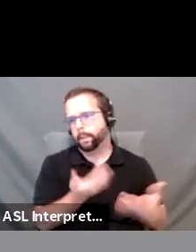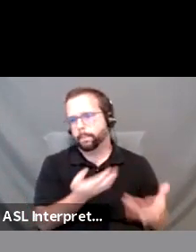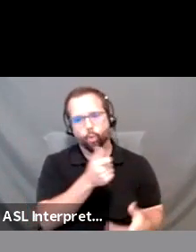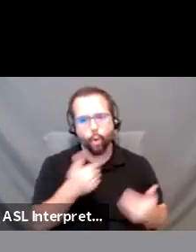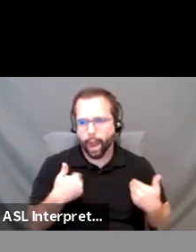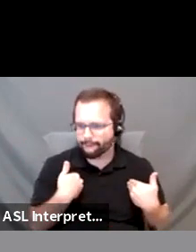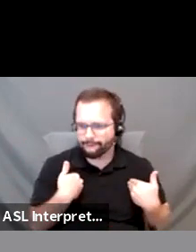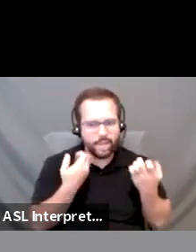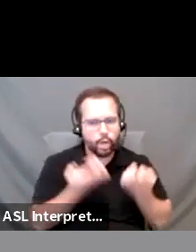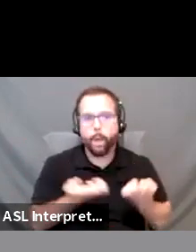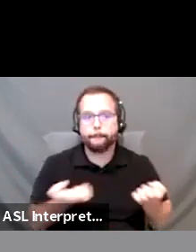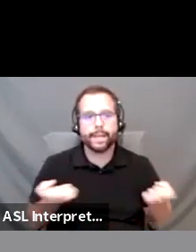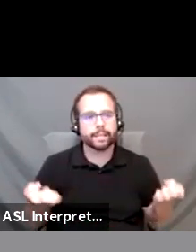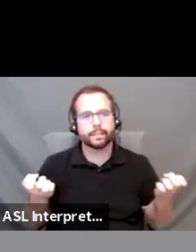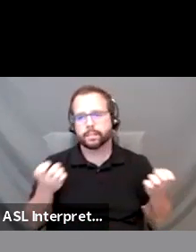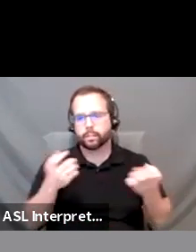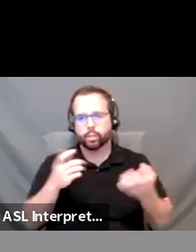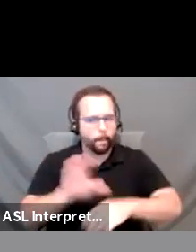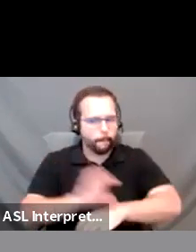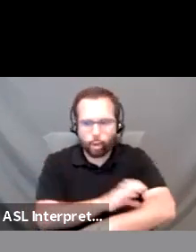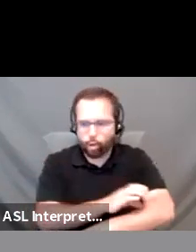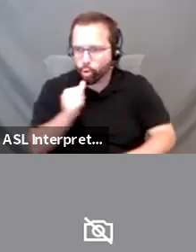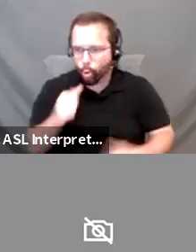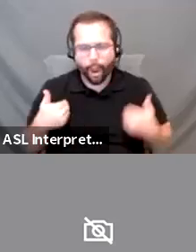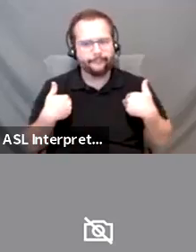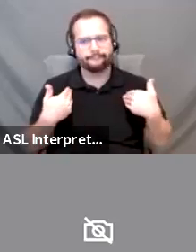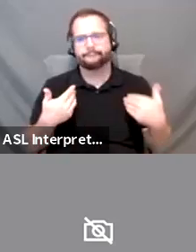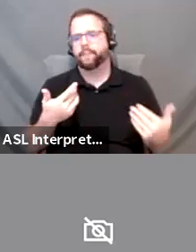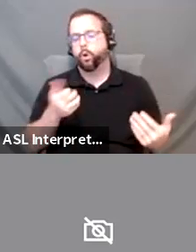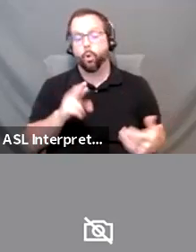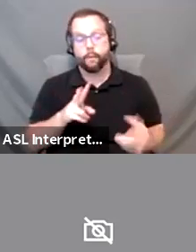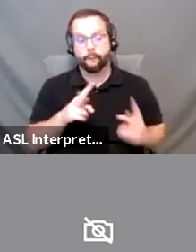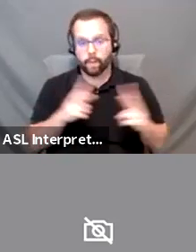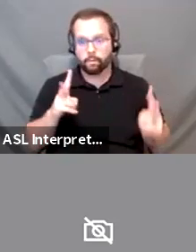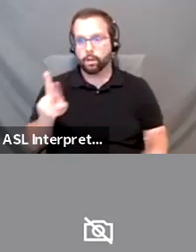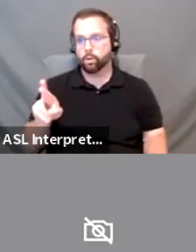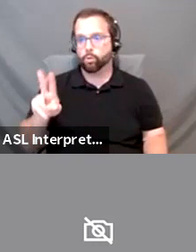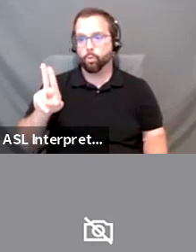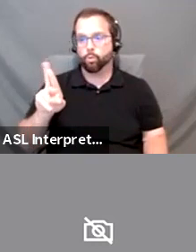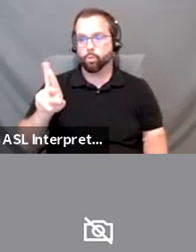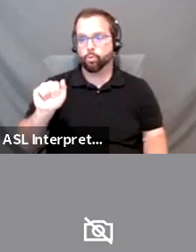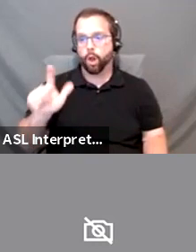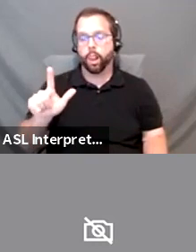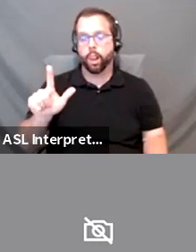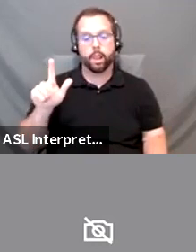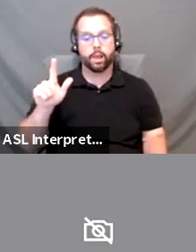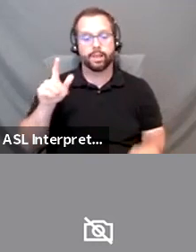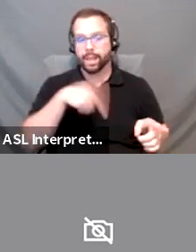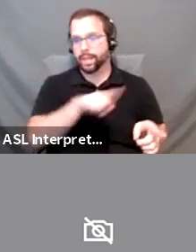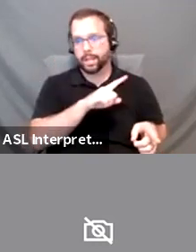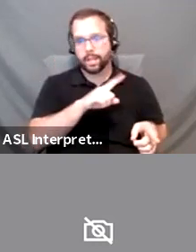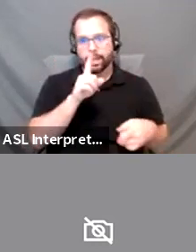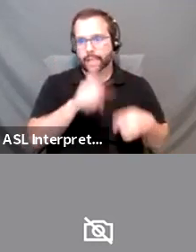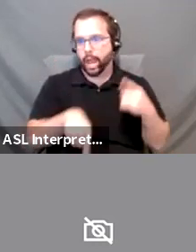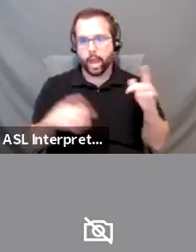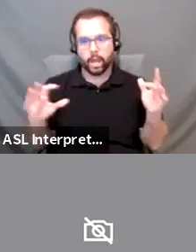move everything online, or were so rural that they couldn't actually access the online platforming? So, we have a